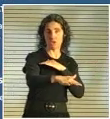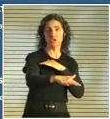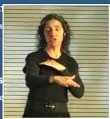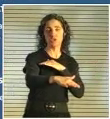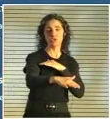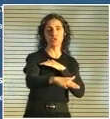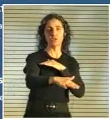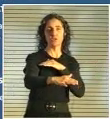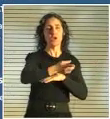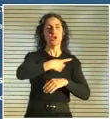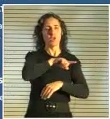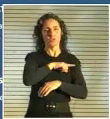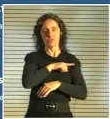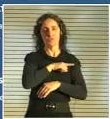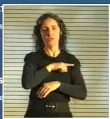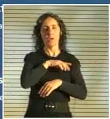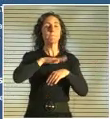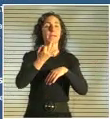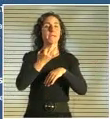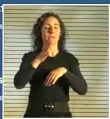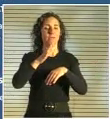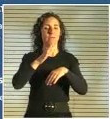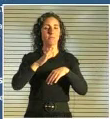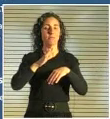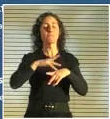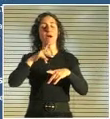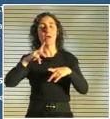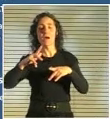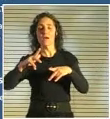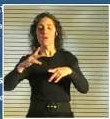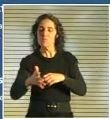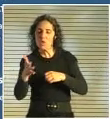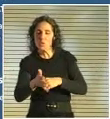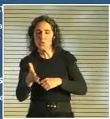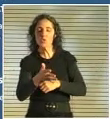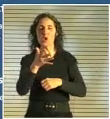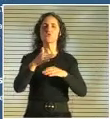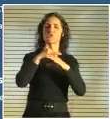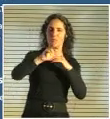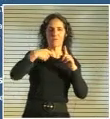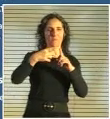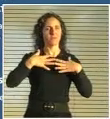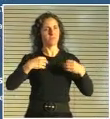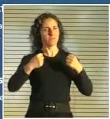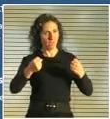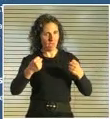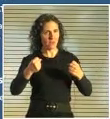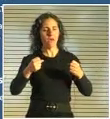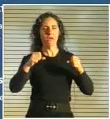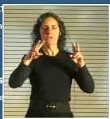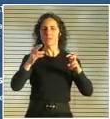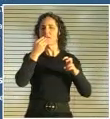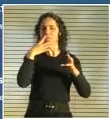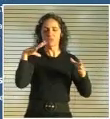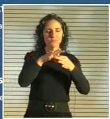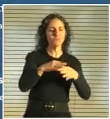seafood production. 10 commitments really explain what we are set out to do, and it's across reducing plastic,